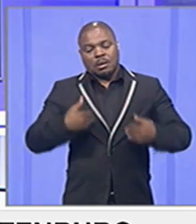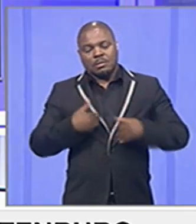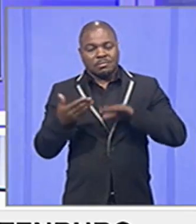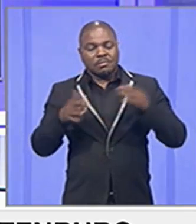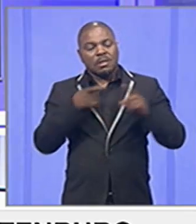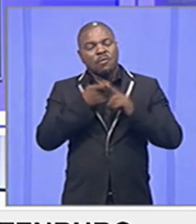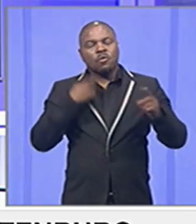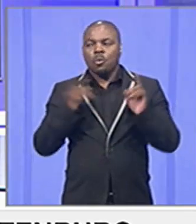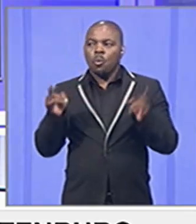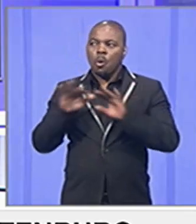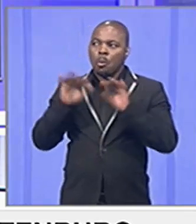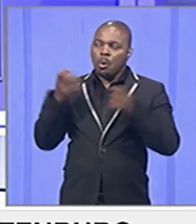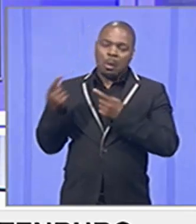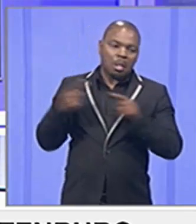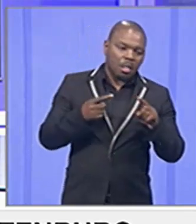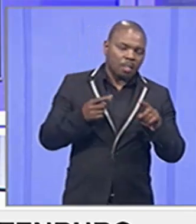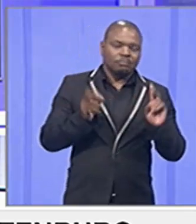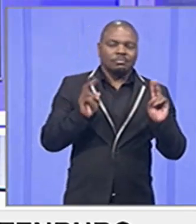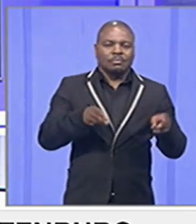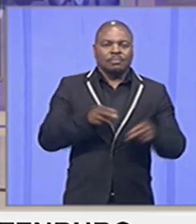kgwele ya maoto.